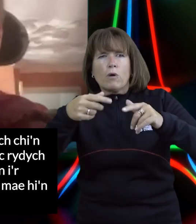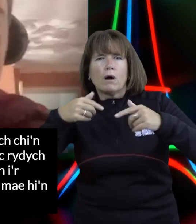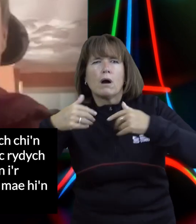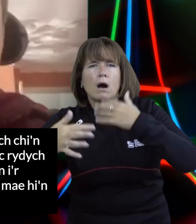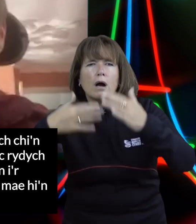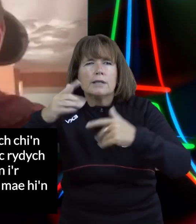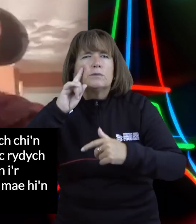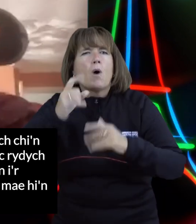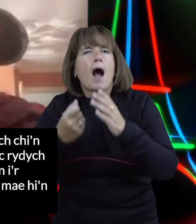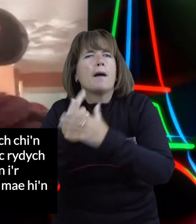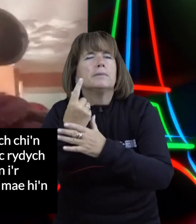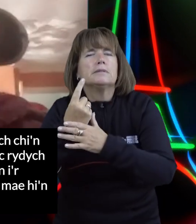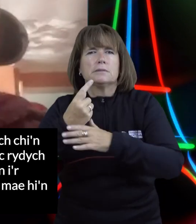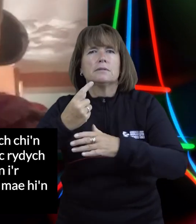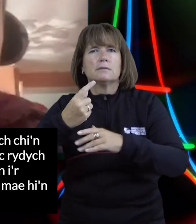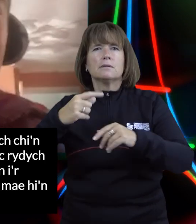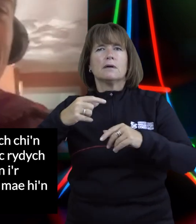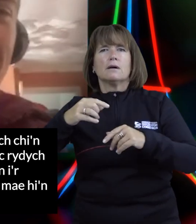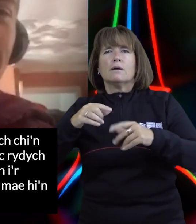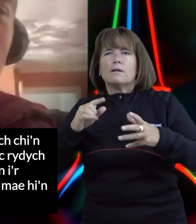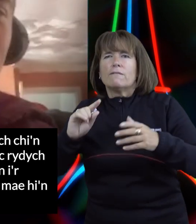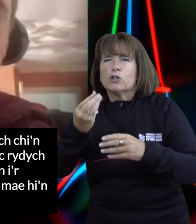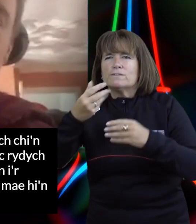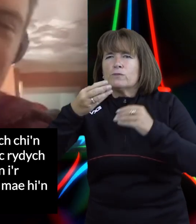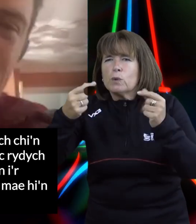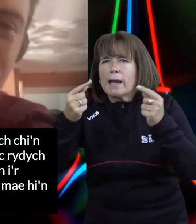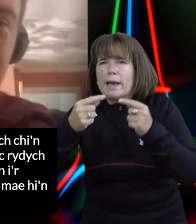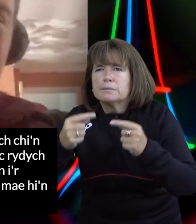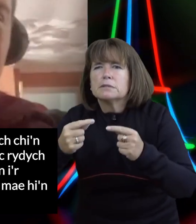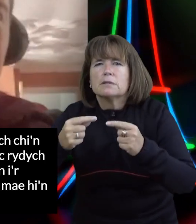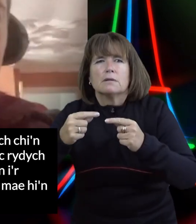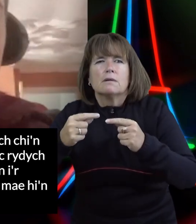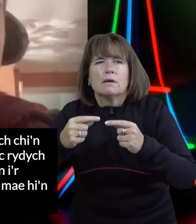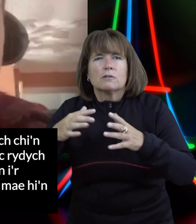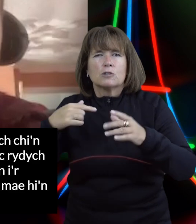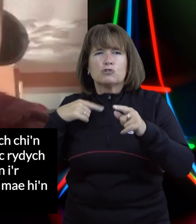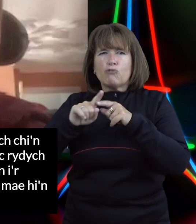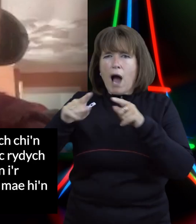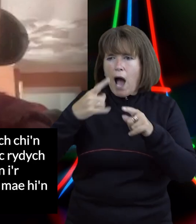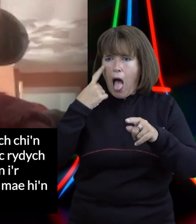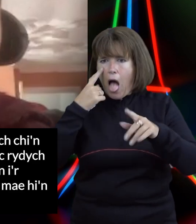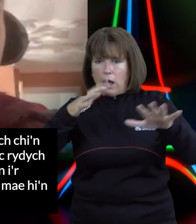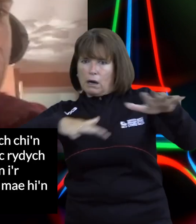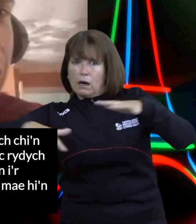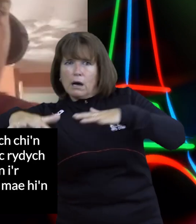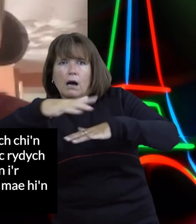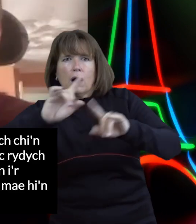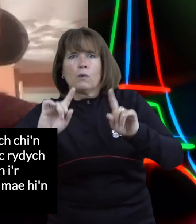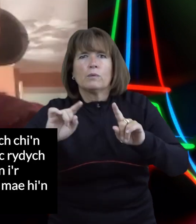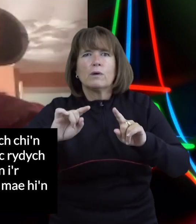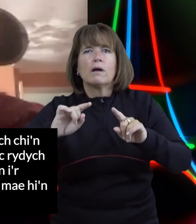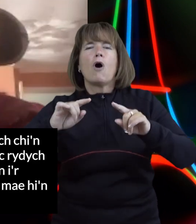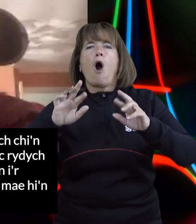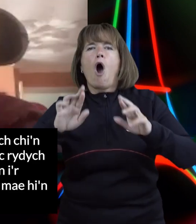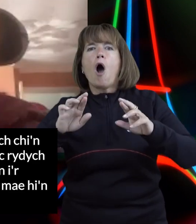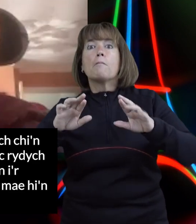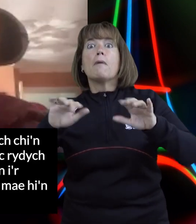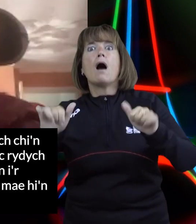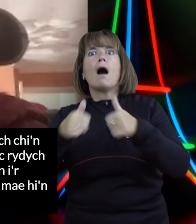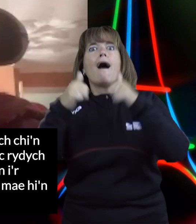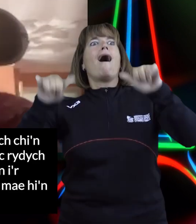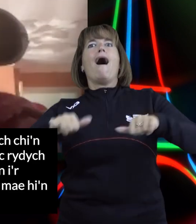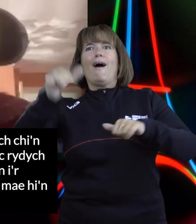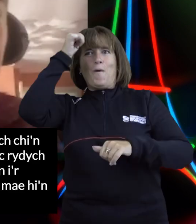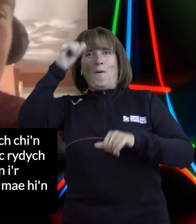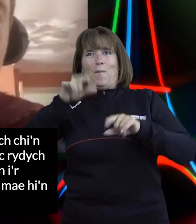aiming points are different, all that stuff. So it's the first couple of games, you're literally just trying stuff out really and hoping that something works and you find